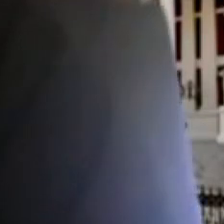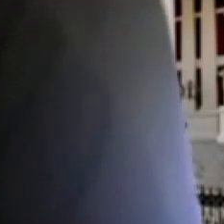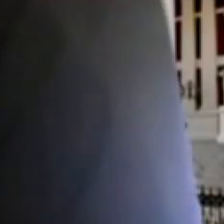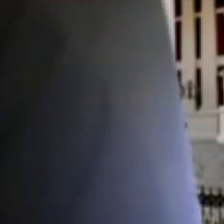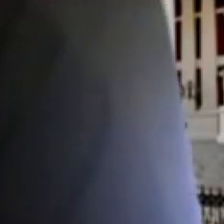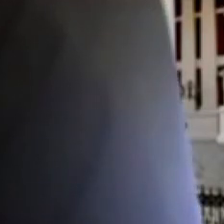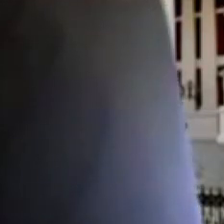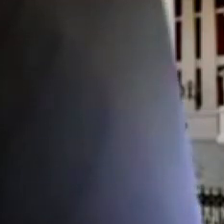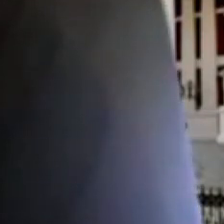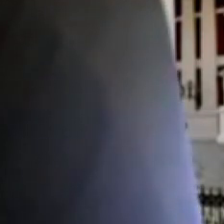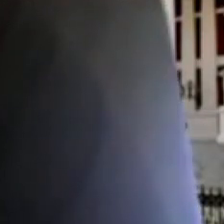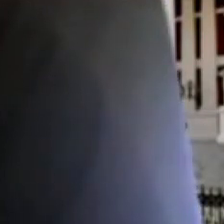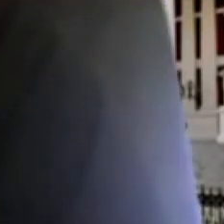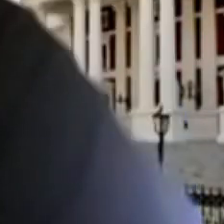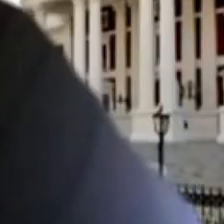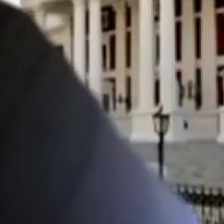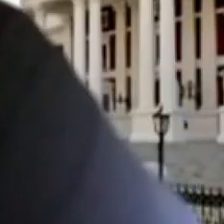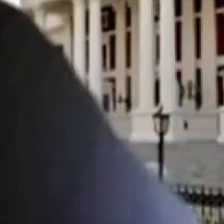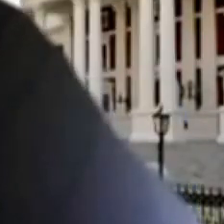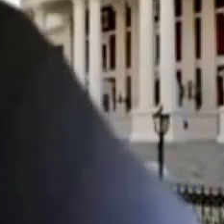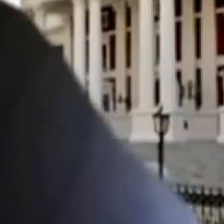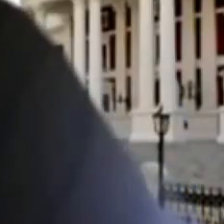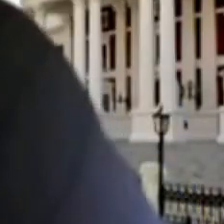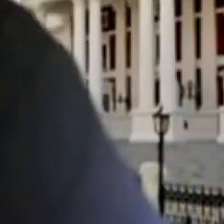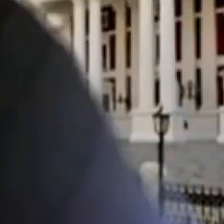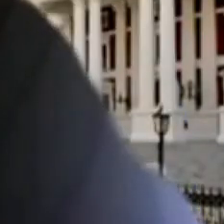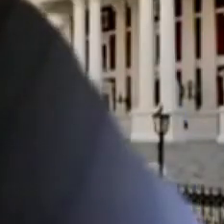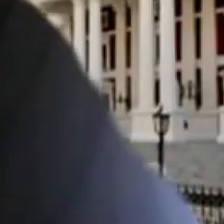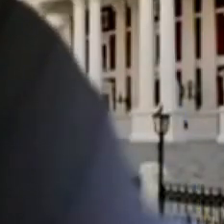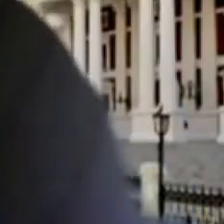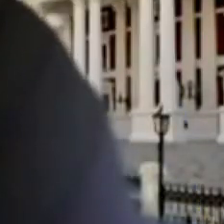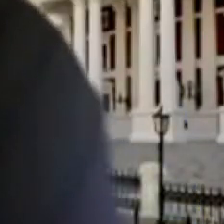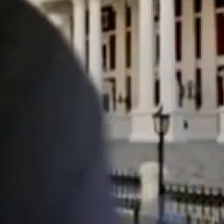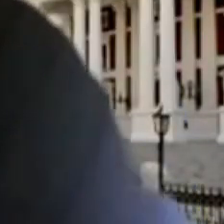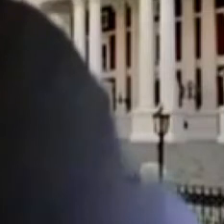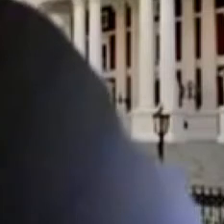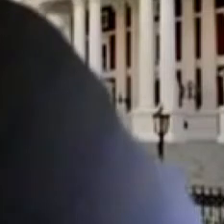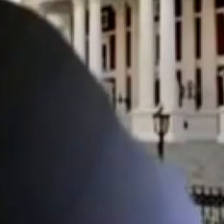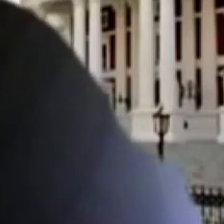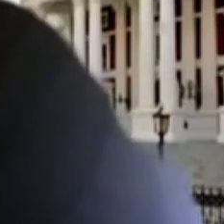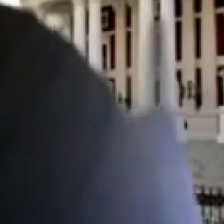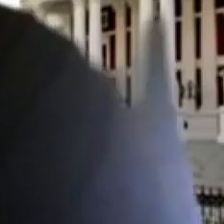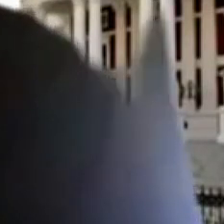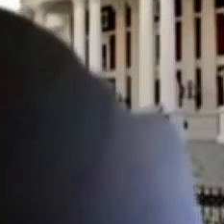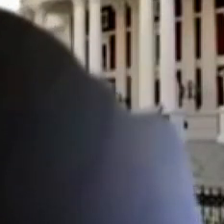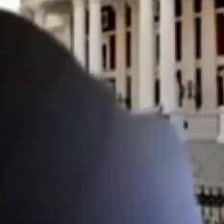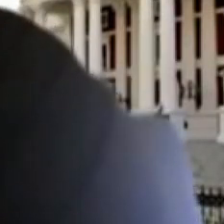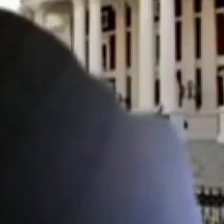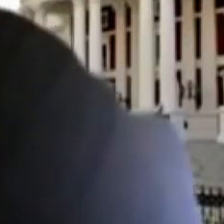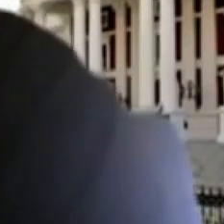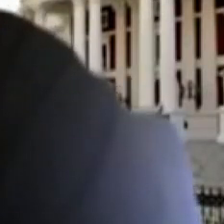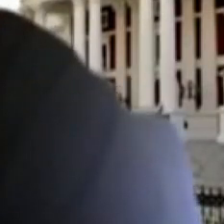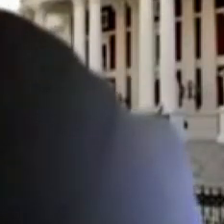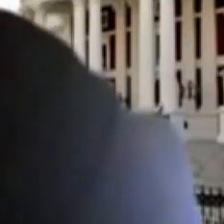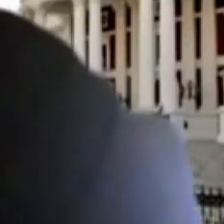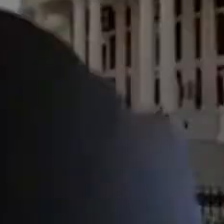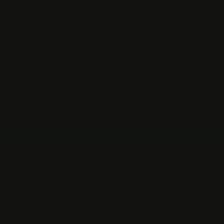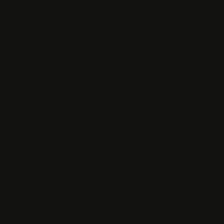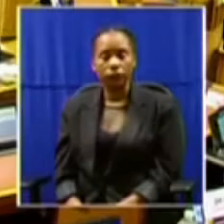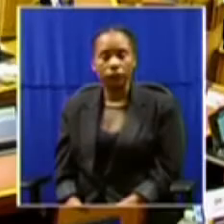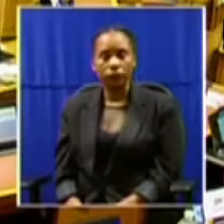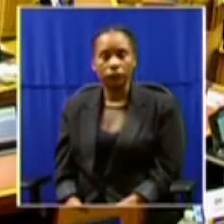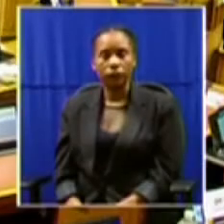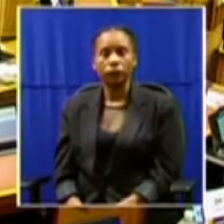ensure that the small gains made against the fight against corruption are not again reversed in the face of this untimely budget cut? Thank you. The